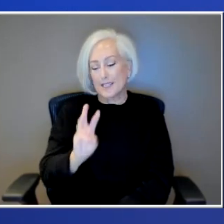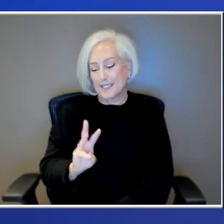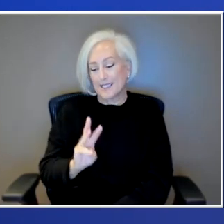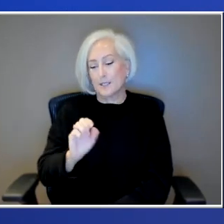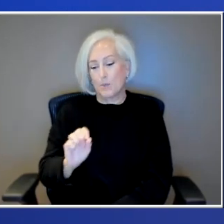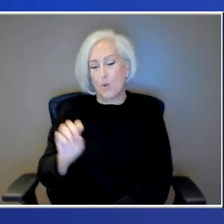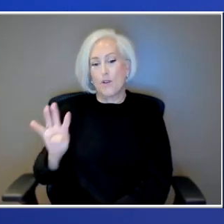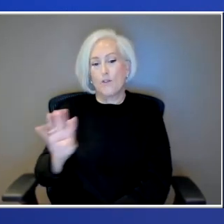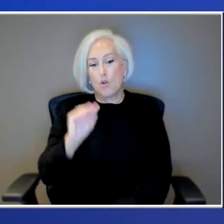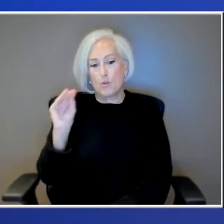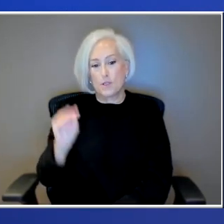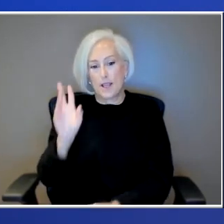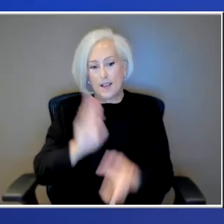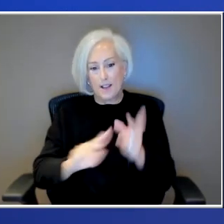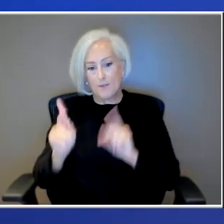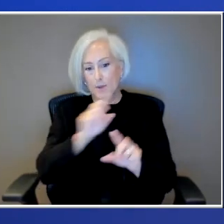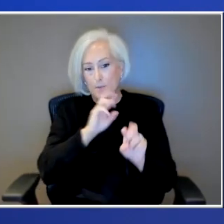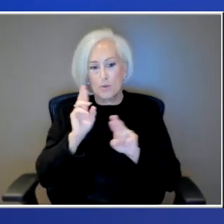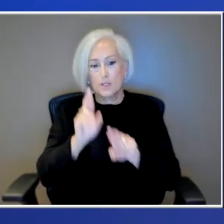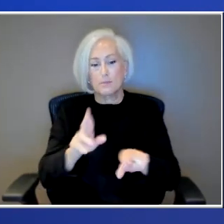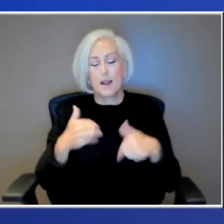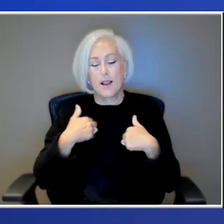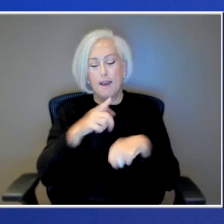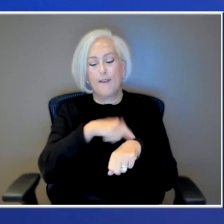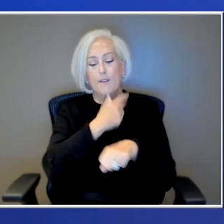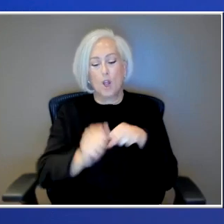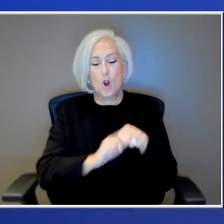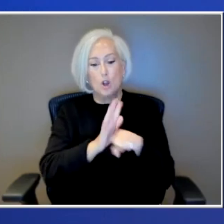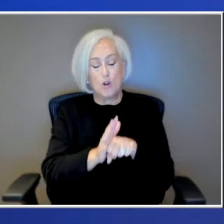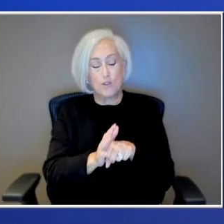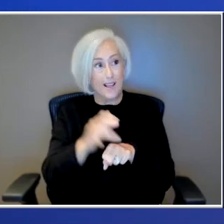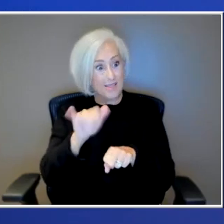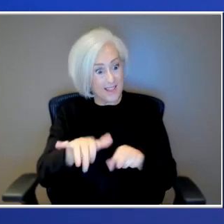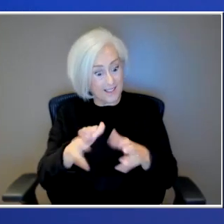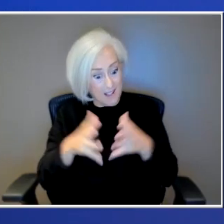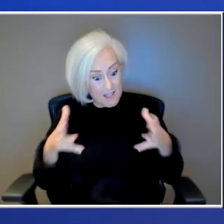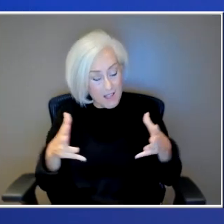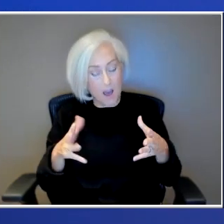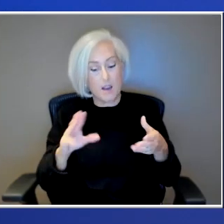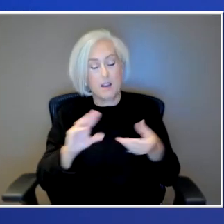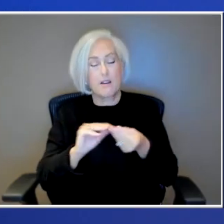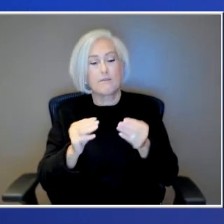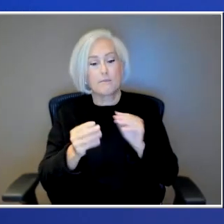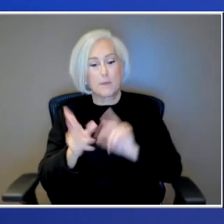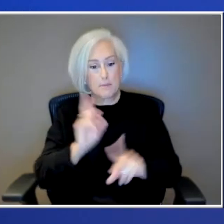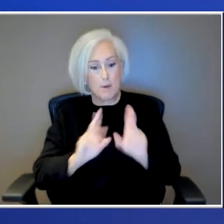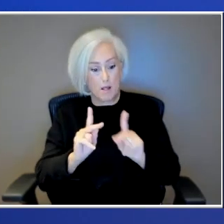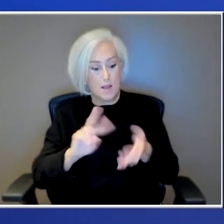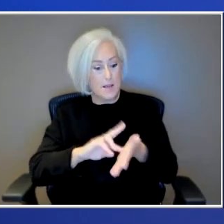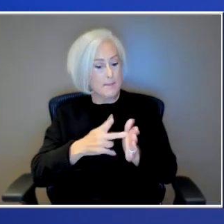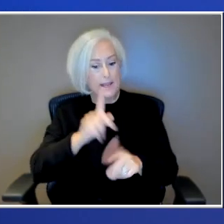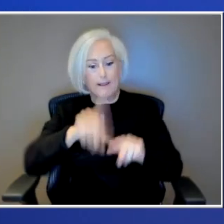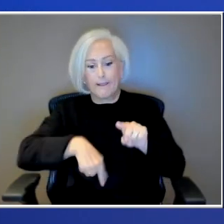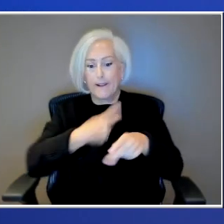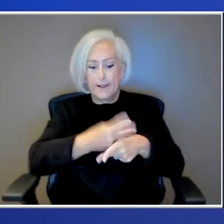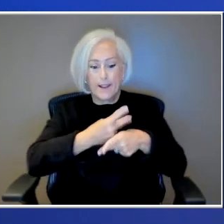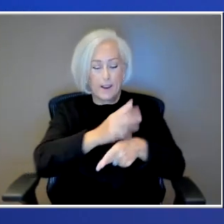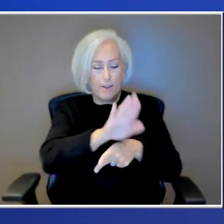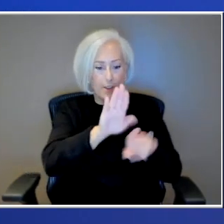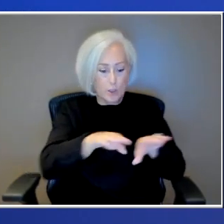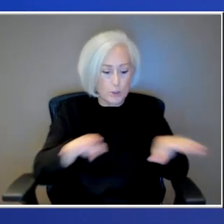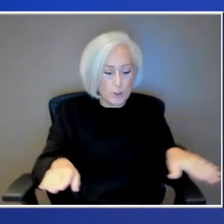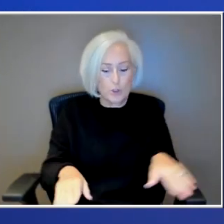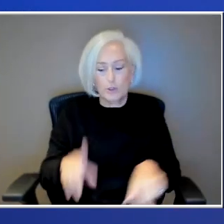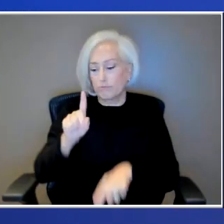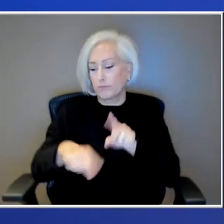is a massive number. That affects people being able to take care of their kids, being able to work, being able to just do day-to-day activities. So